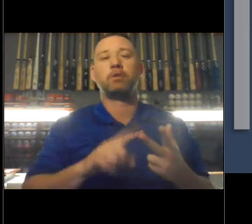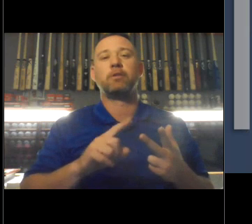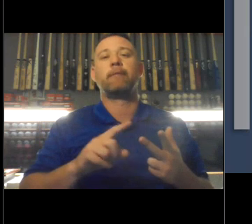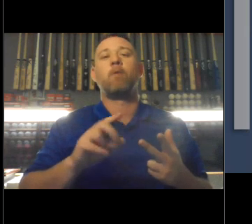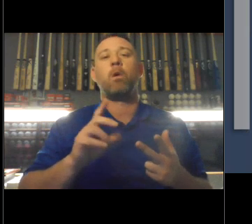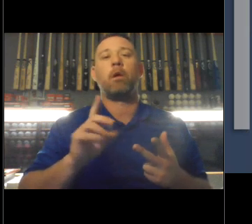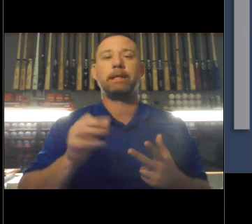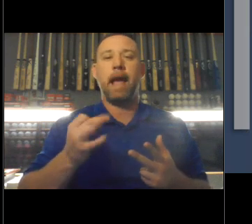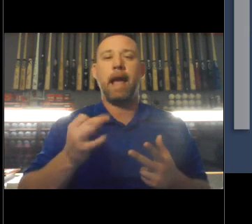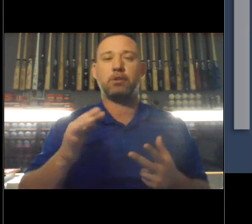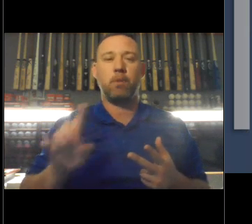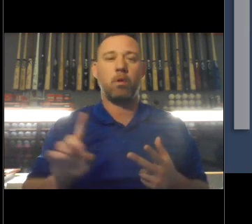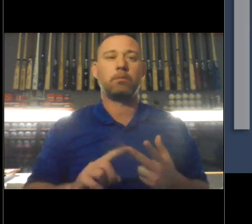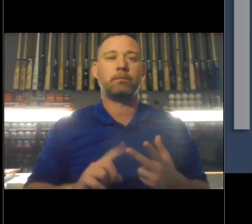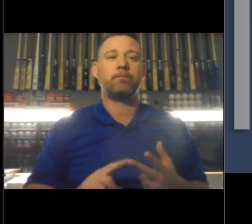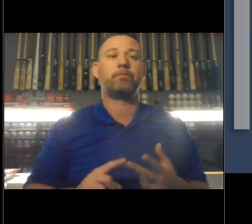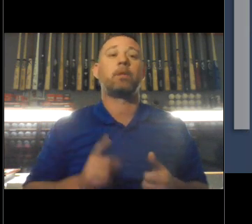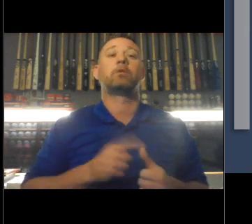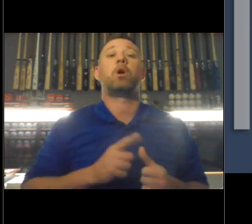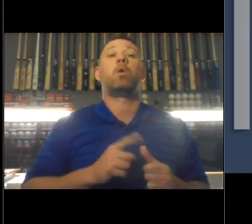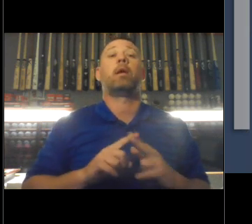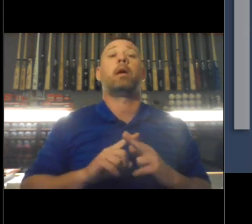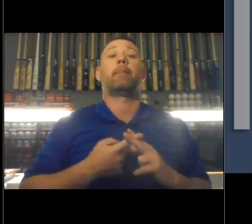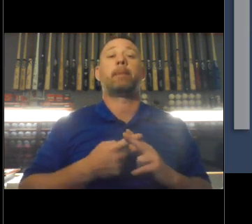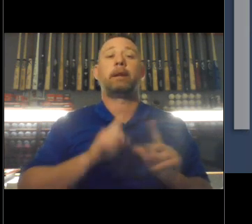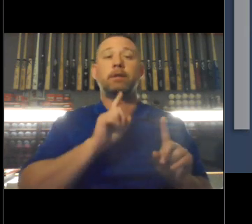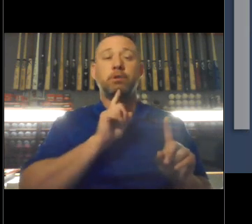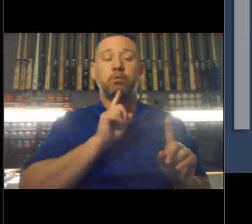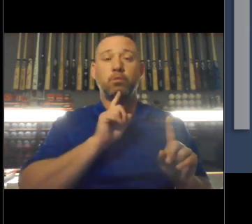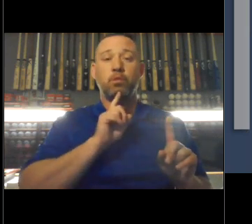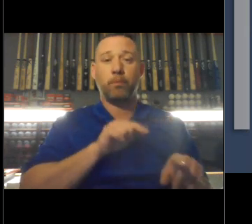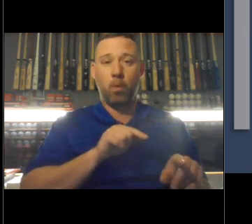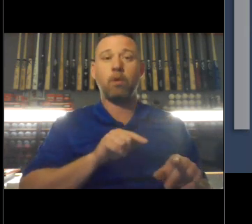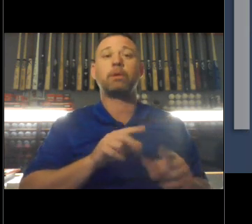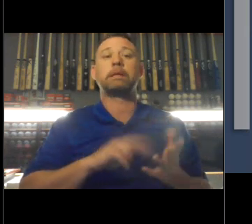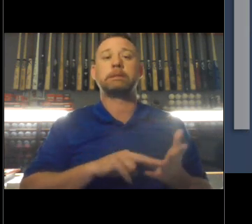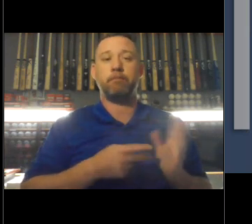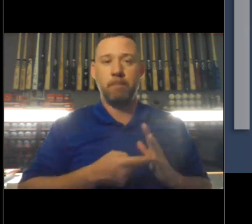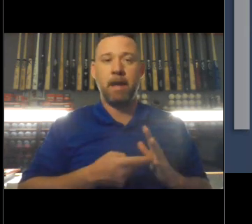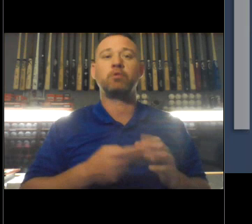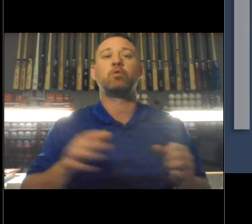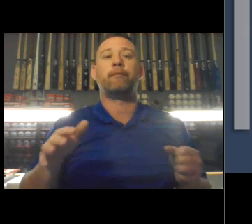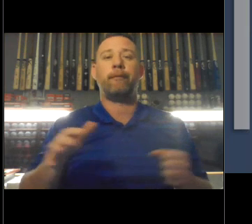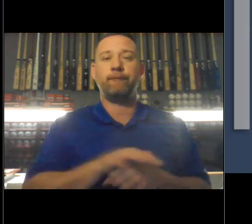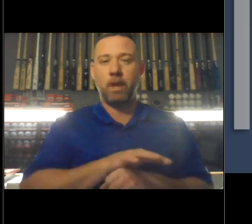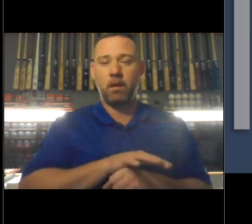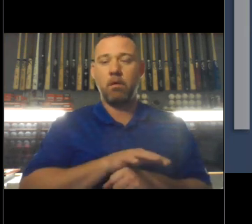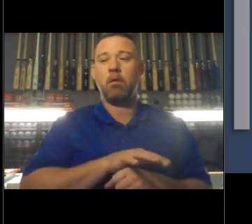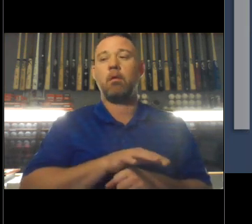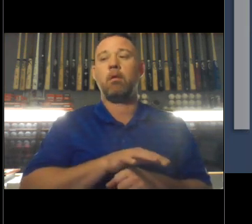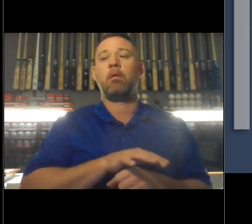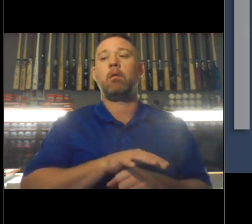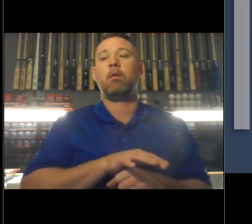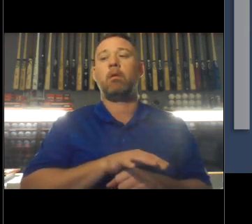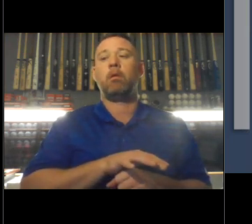Okay, so this implementation report, is meant to fulfill